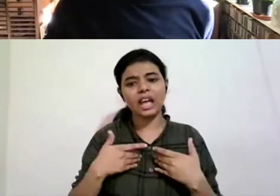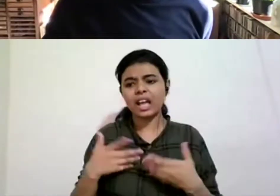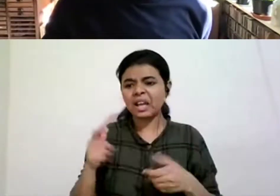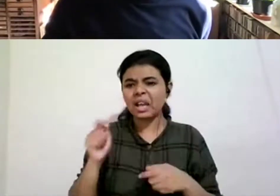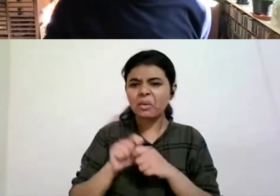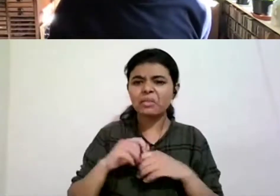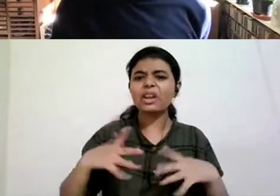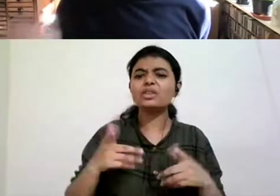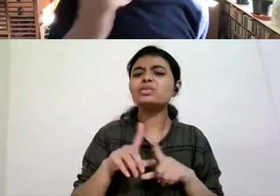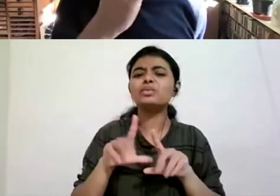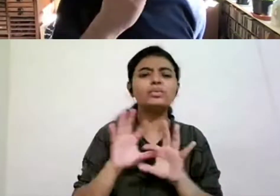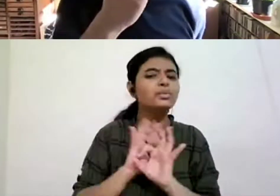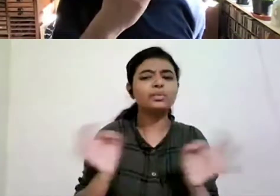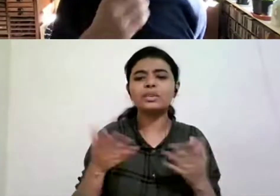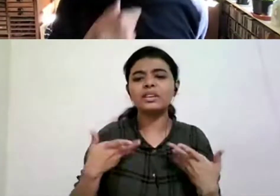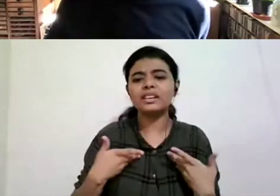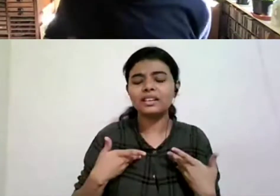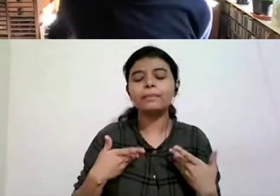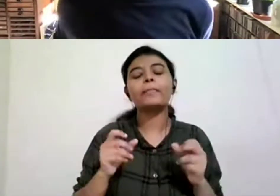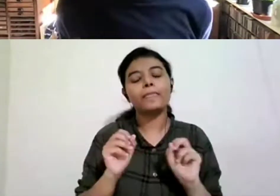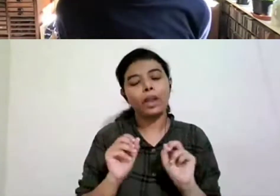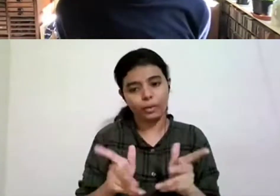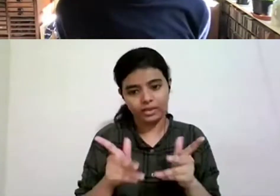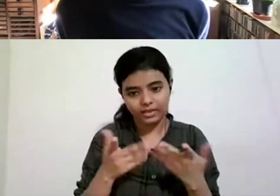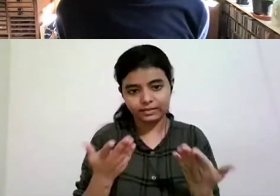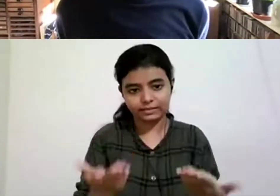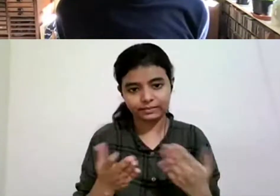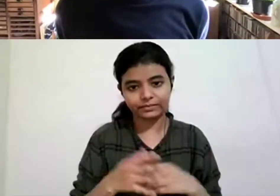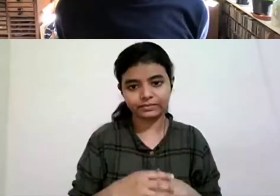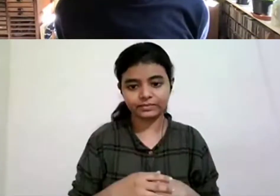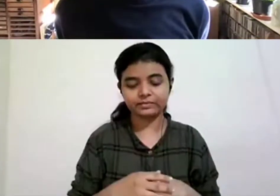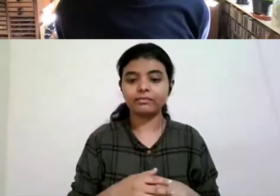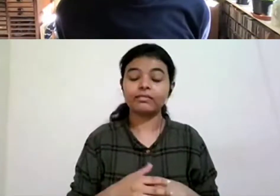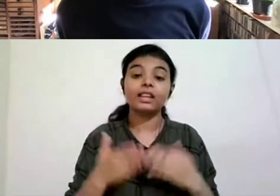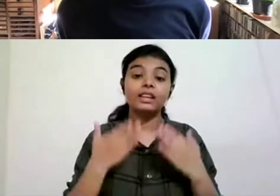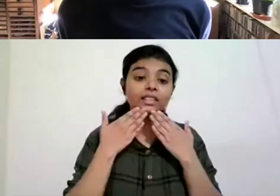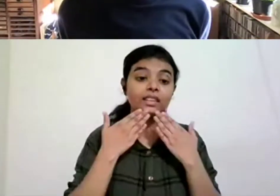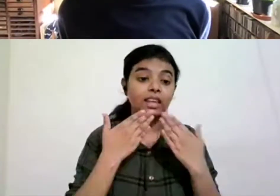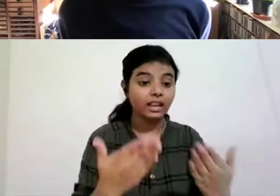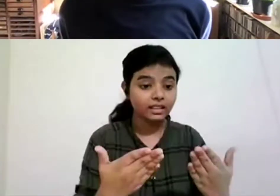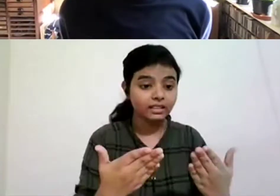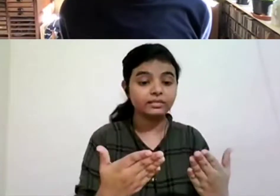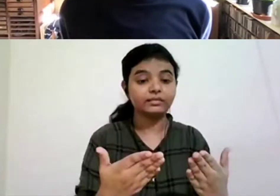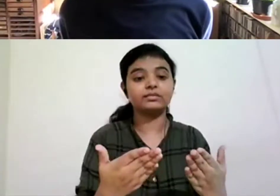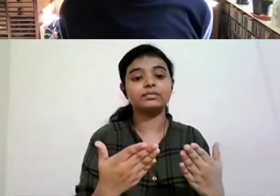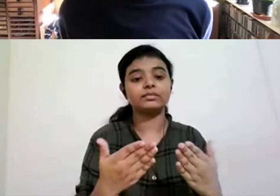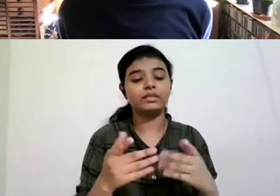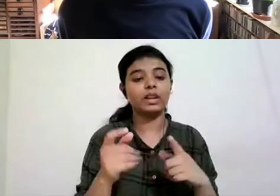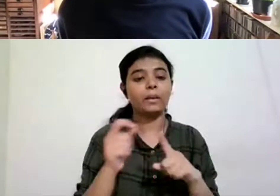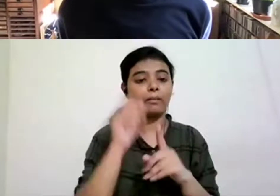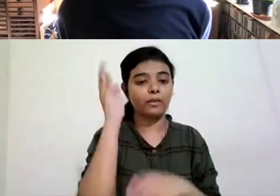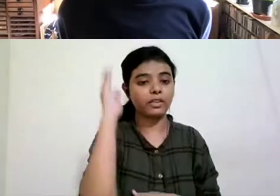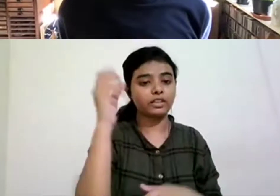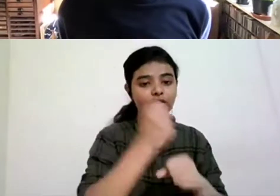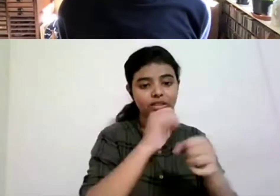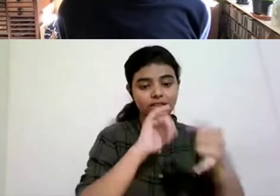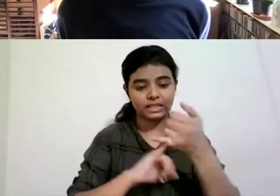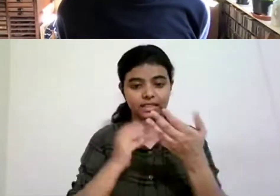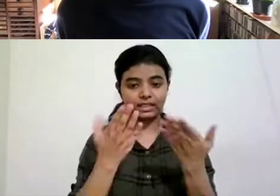nothing. But anyways, I need to thank Professor Strutz for this